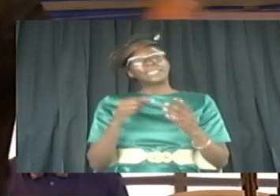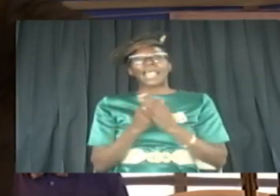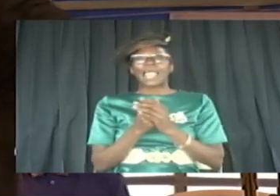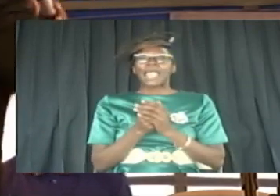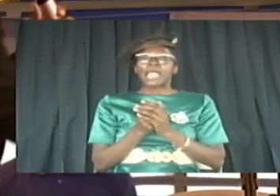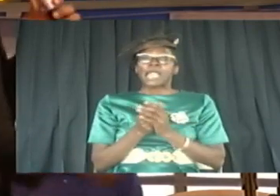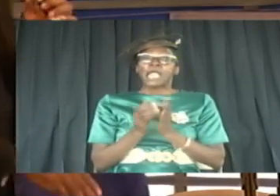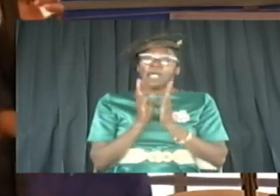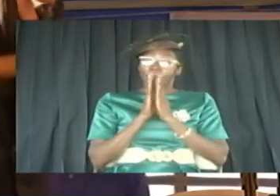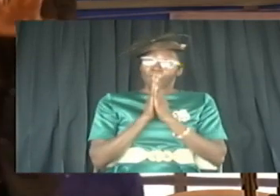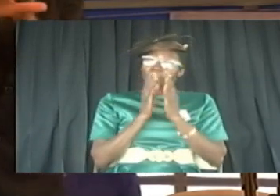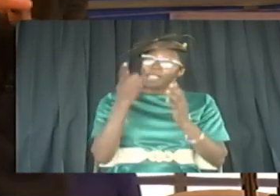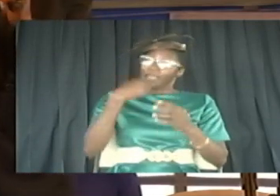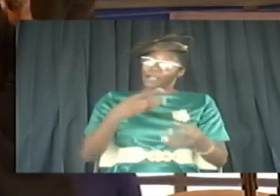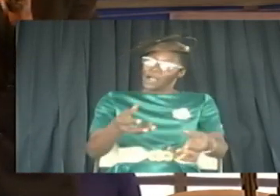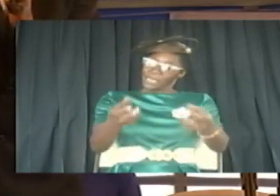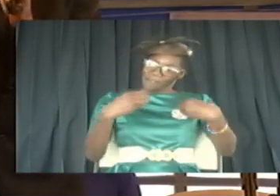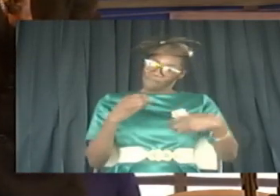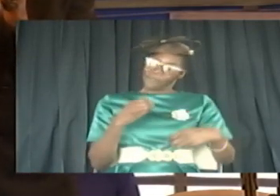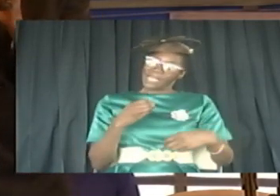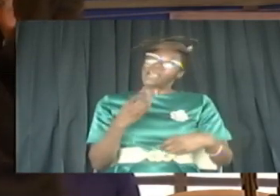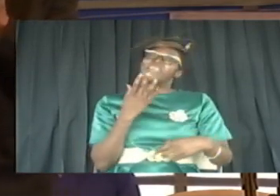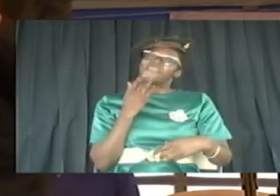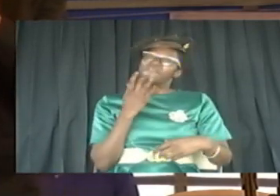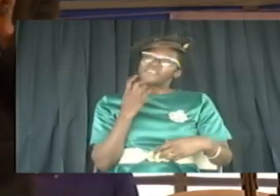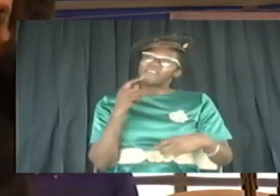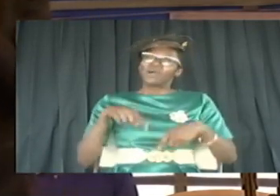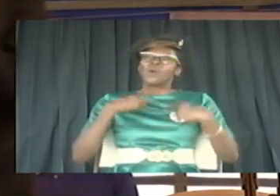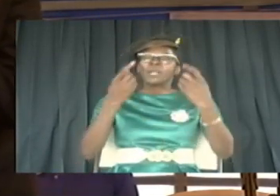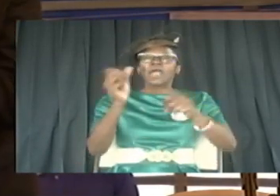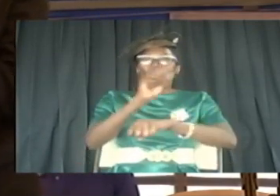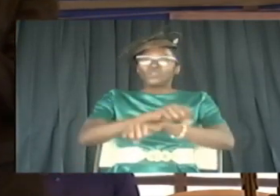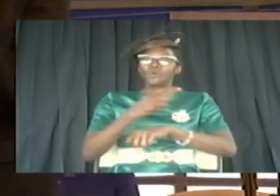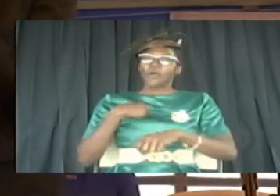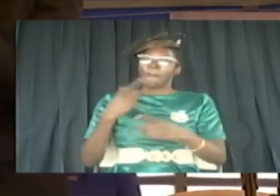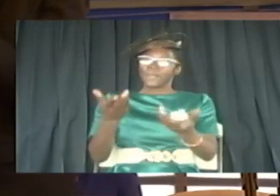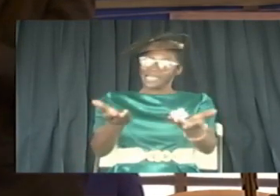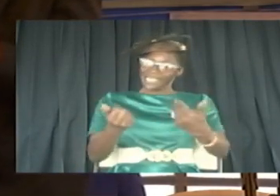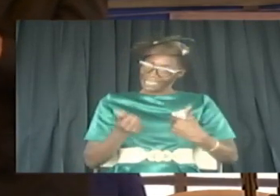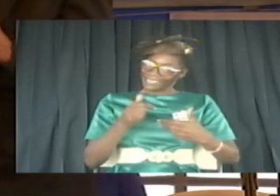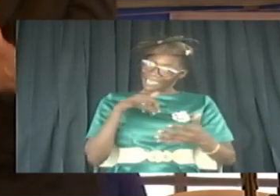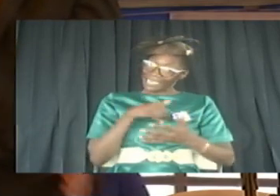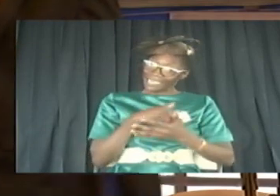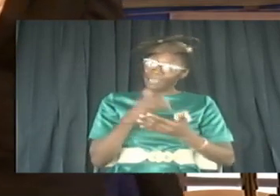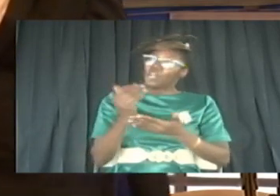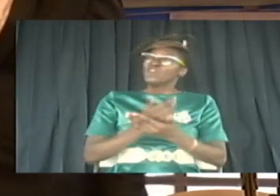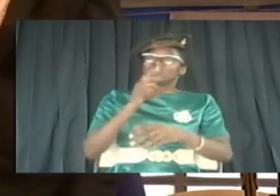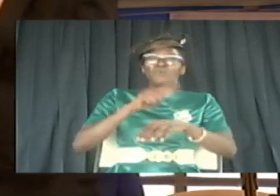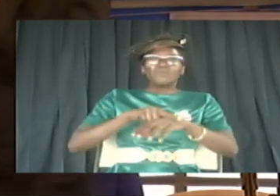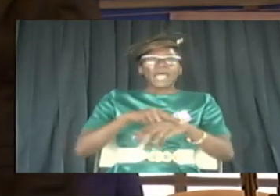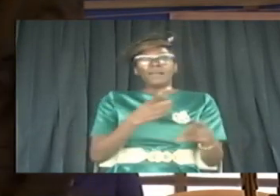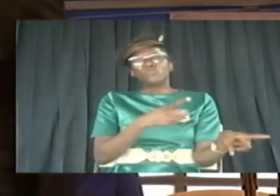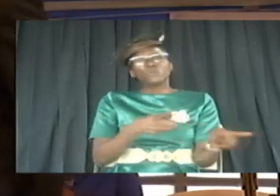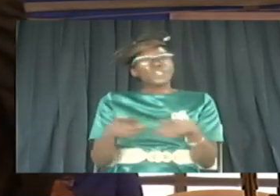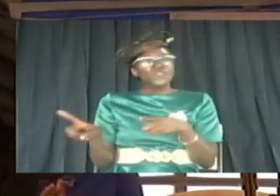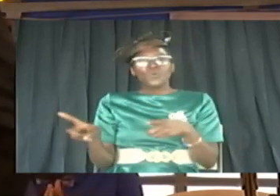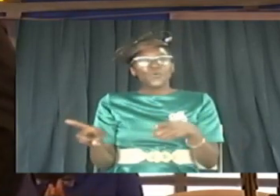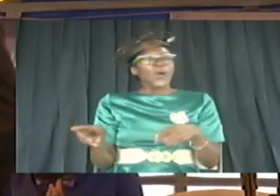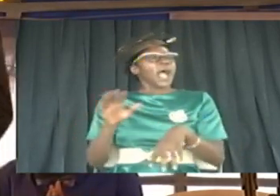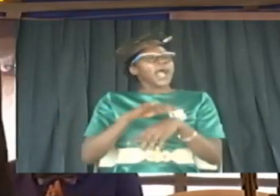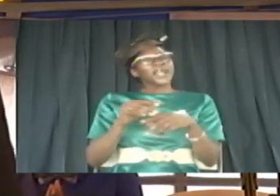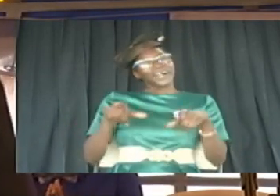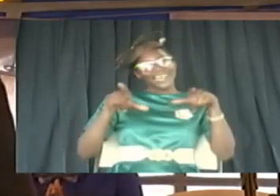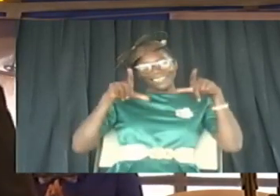me favor so that when I go to the job, I get it. And sometimes we do, and God smile upon